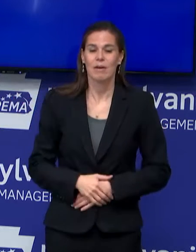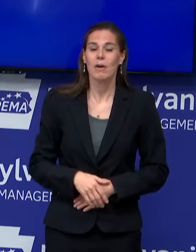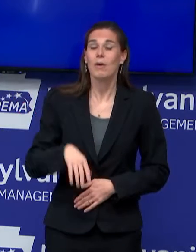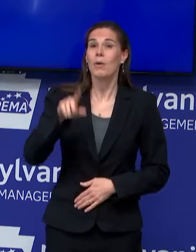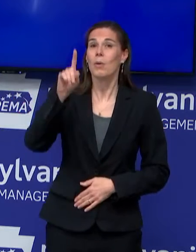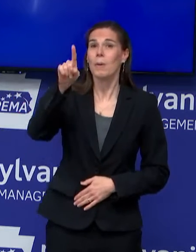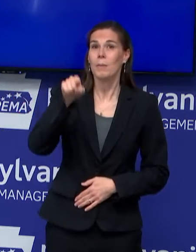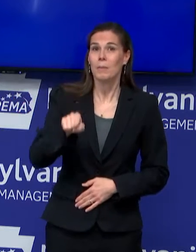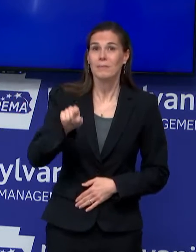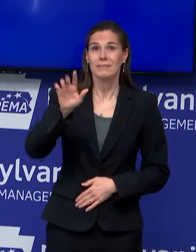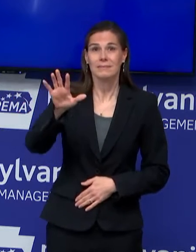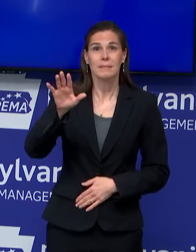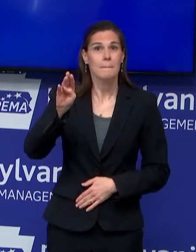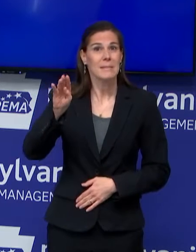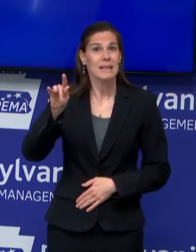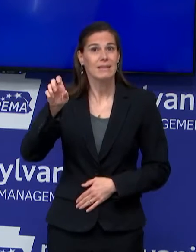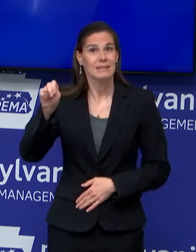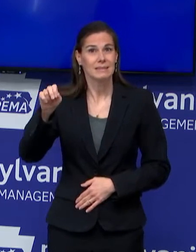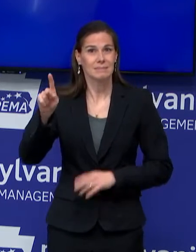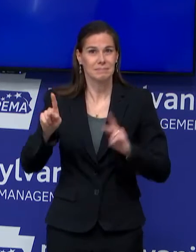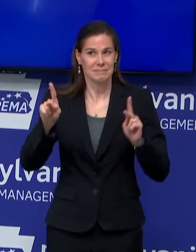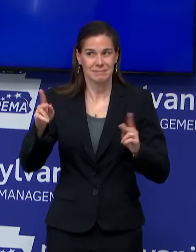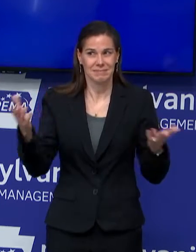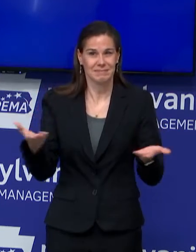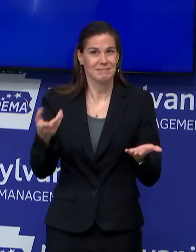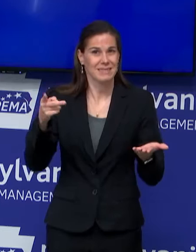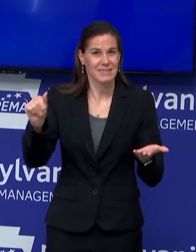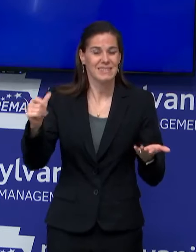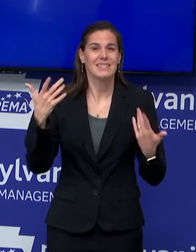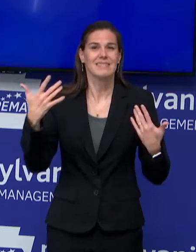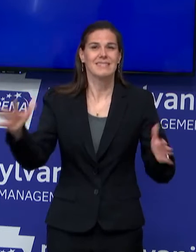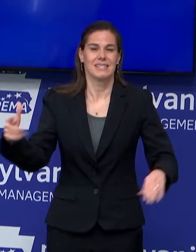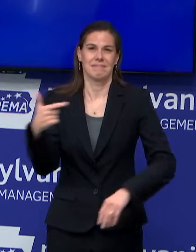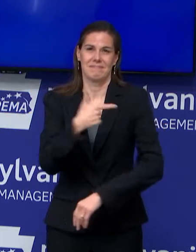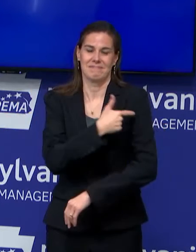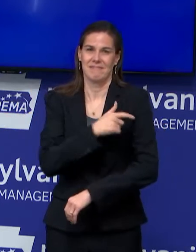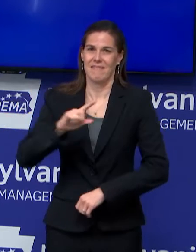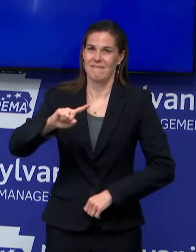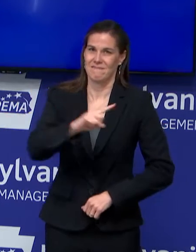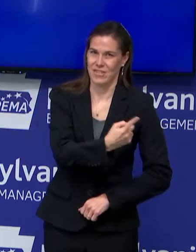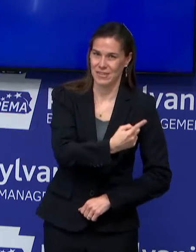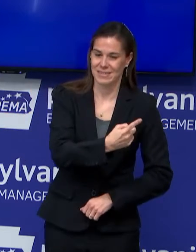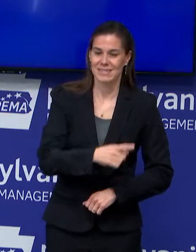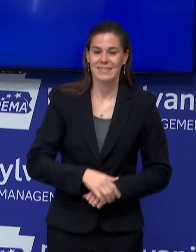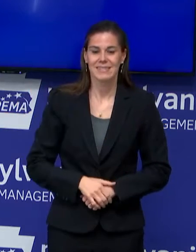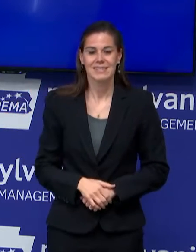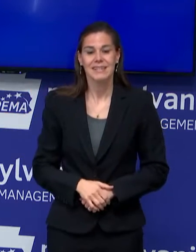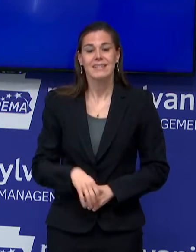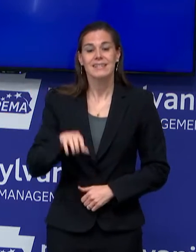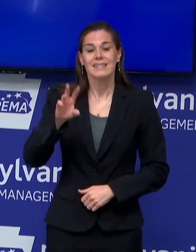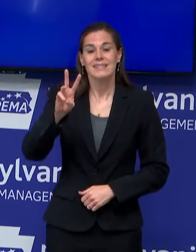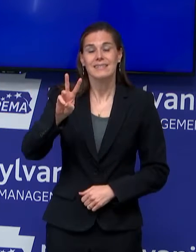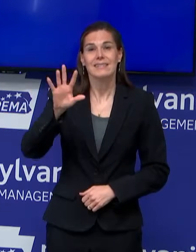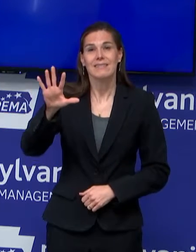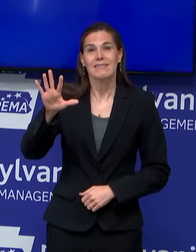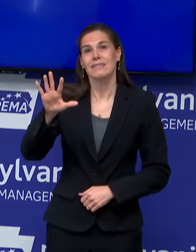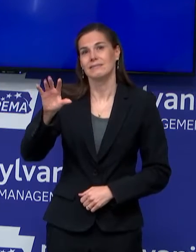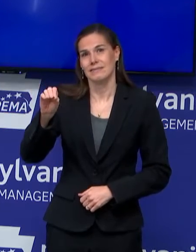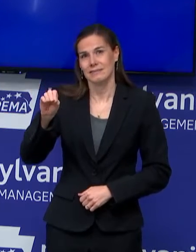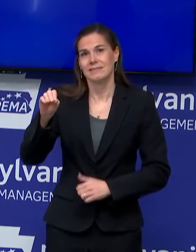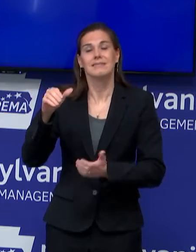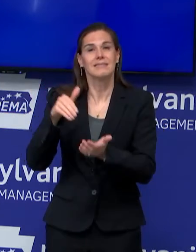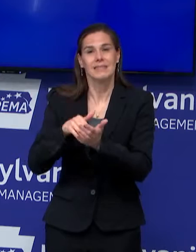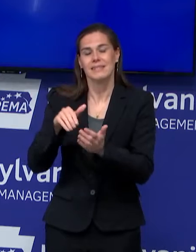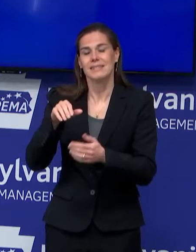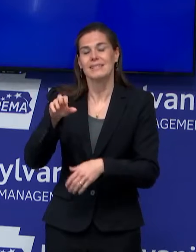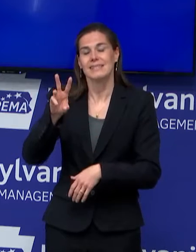million Pennsylvanians have received their first dose, and nearly 650,000 people have received both doses and are